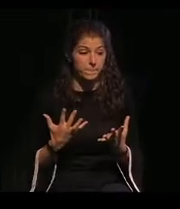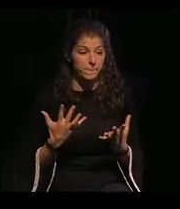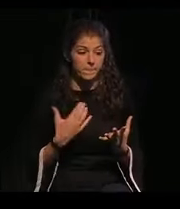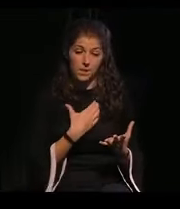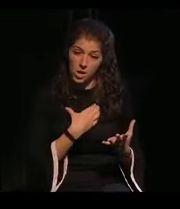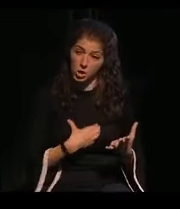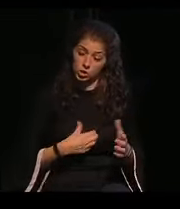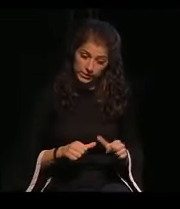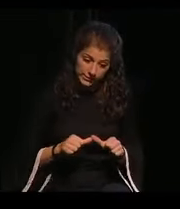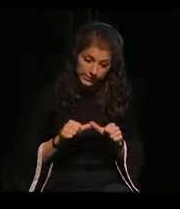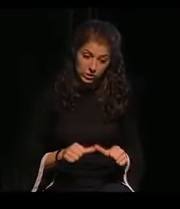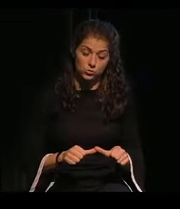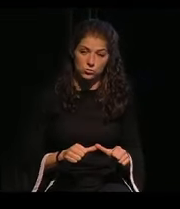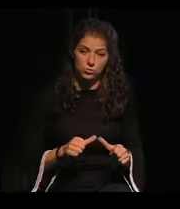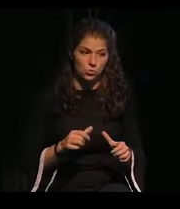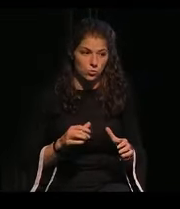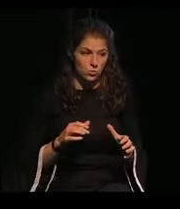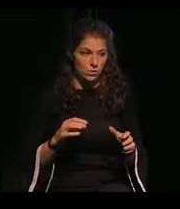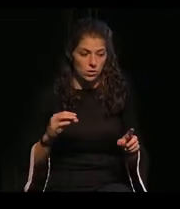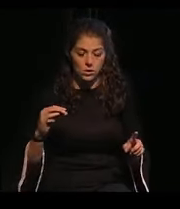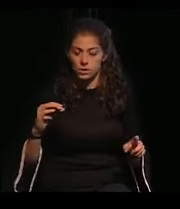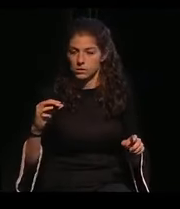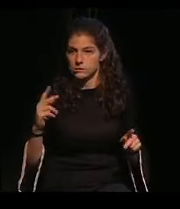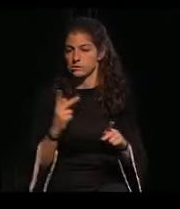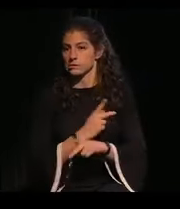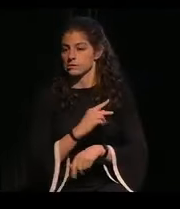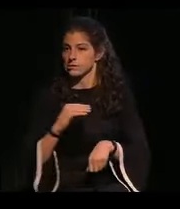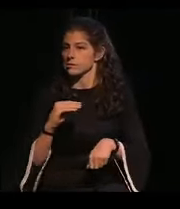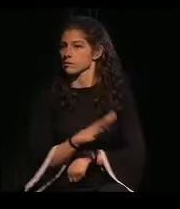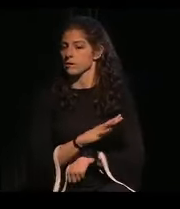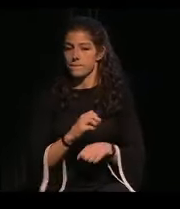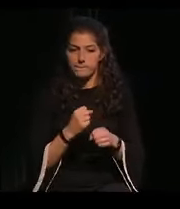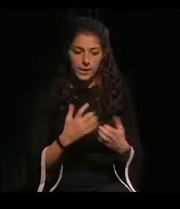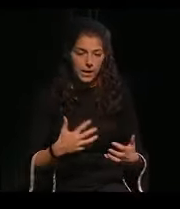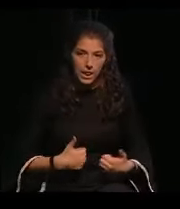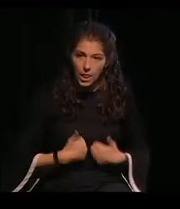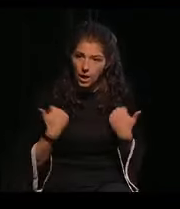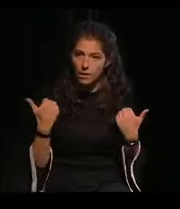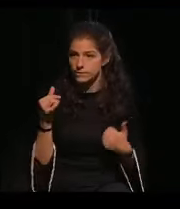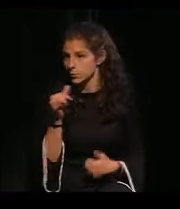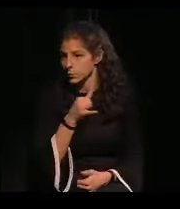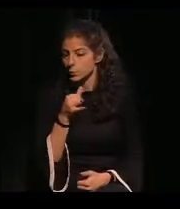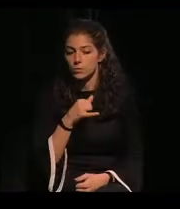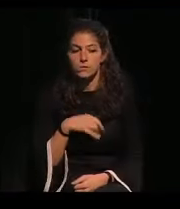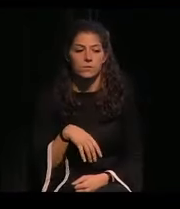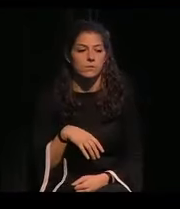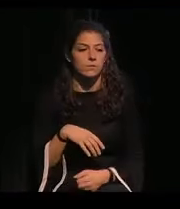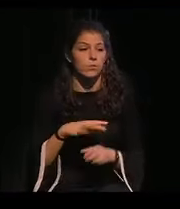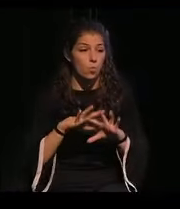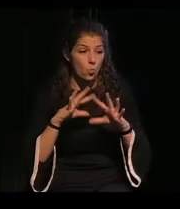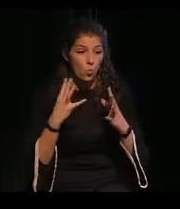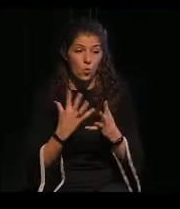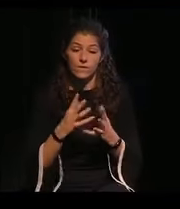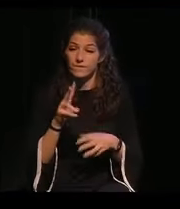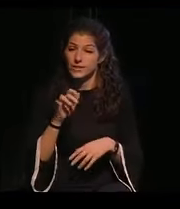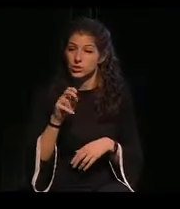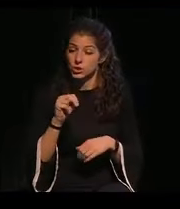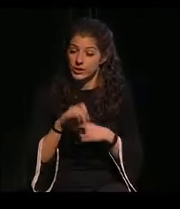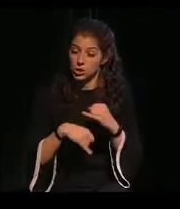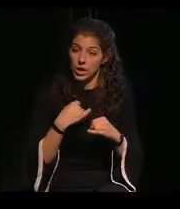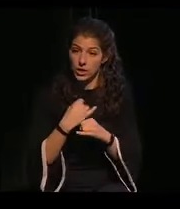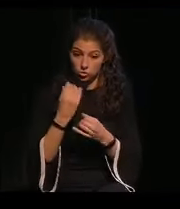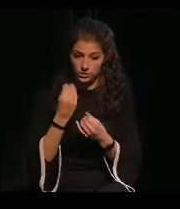hunger continues to cast its shadow on so many lives. World Vision International tells